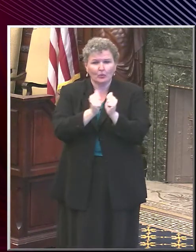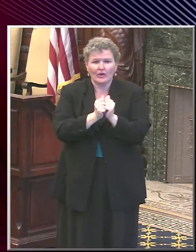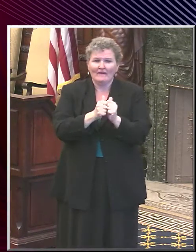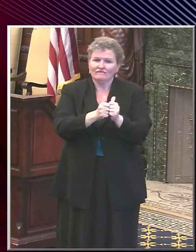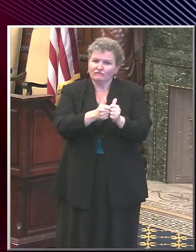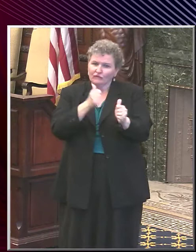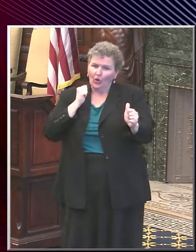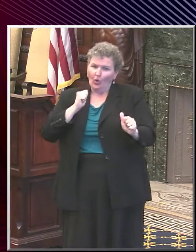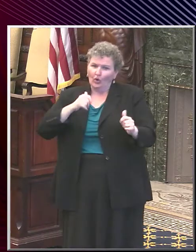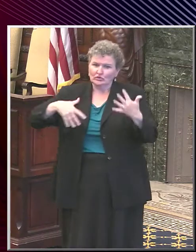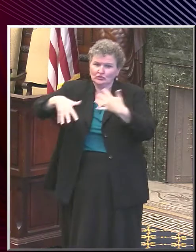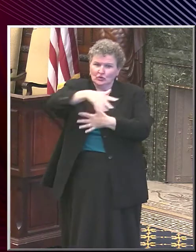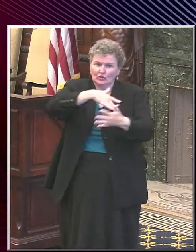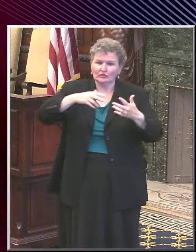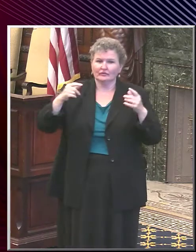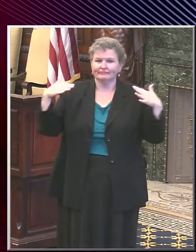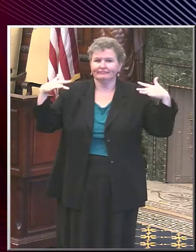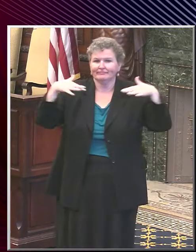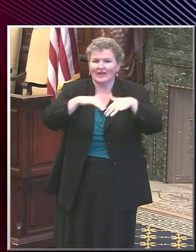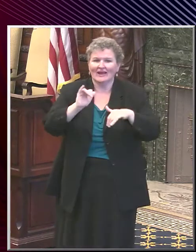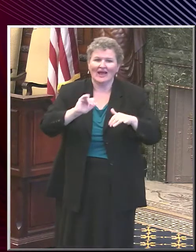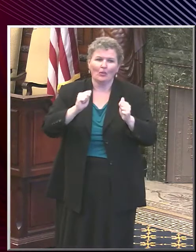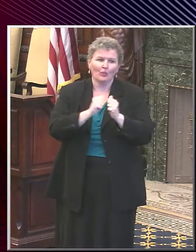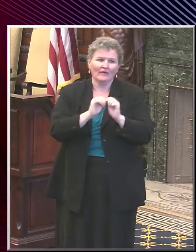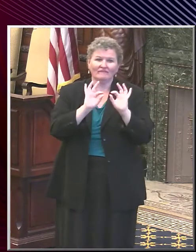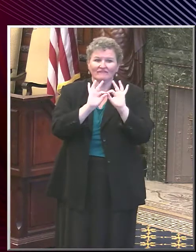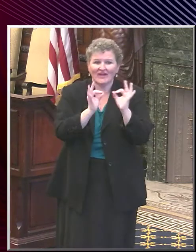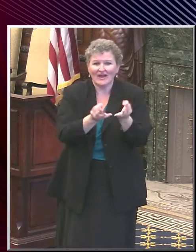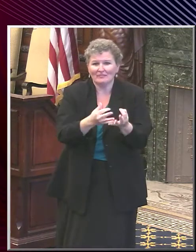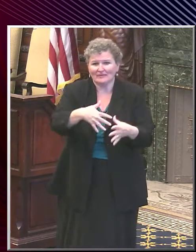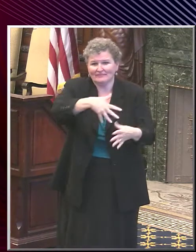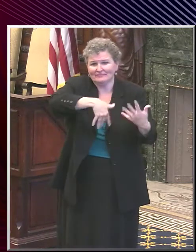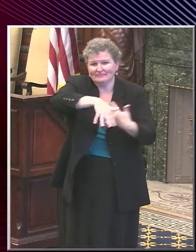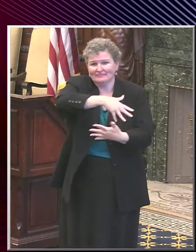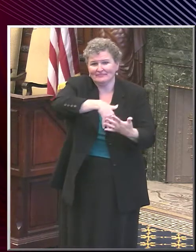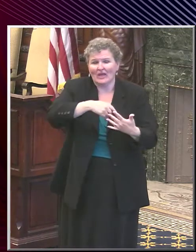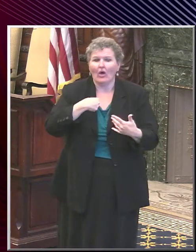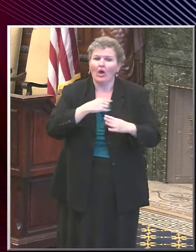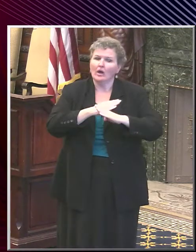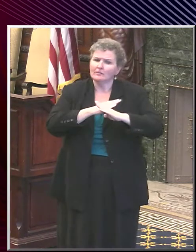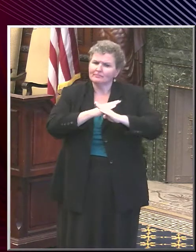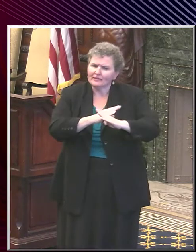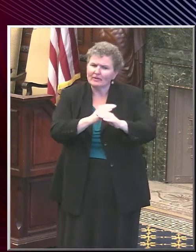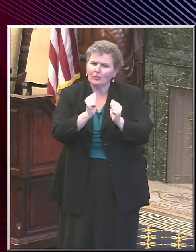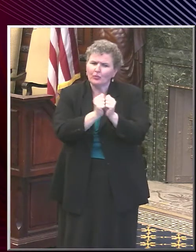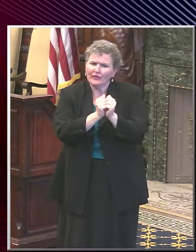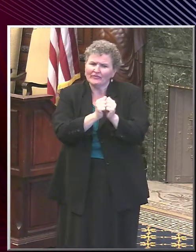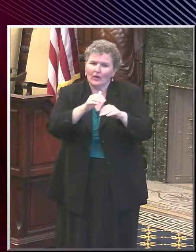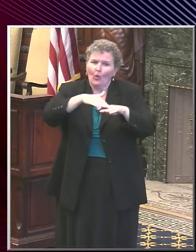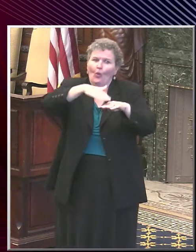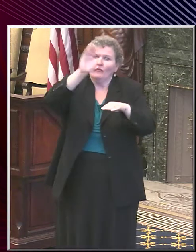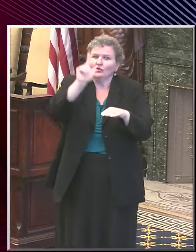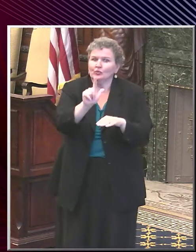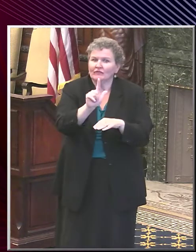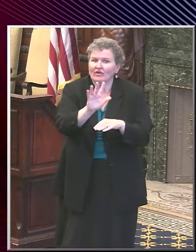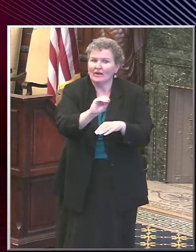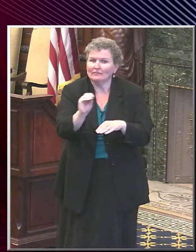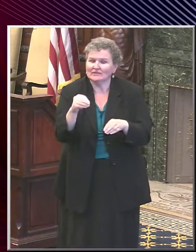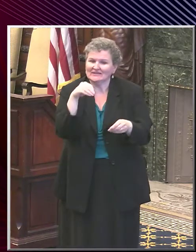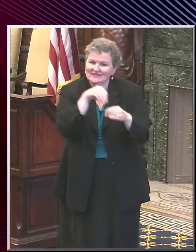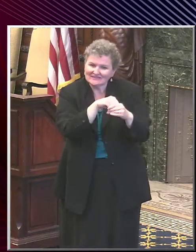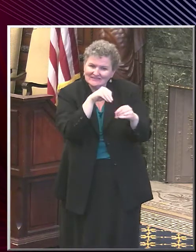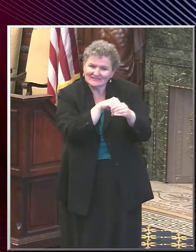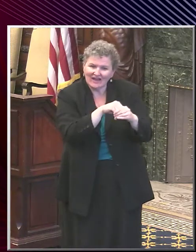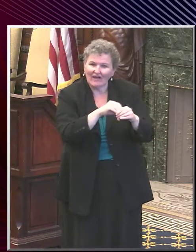gatherings, including social gatherings with your relatives. Now, we are prohibiting gatherings of more than 25 people indoors, more than 50 people